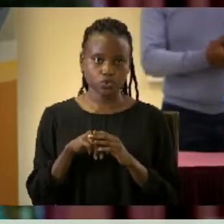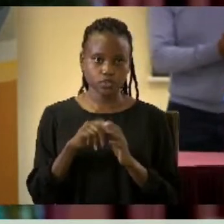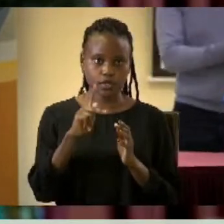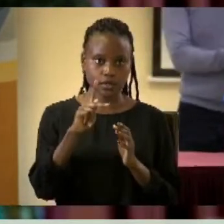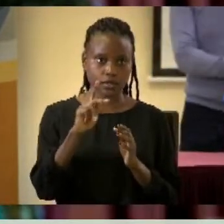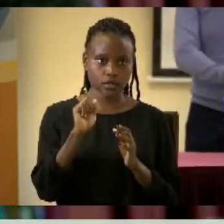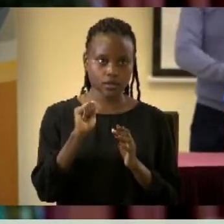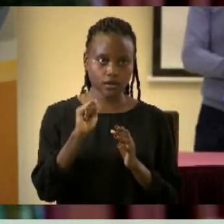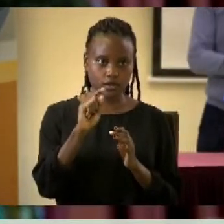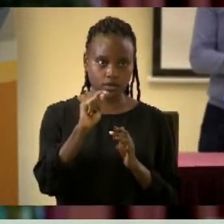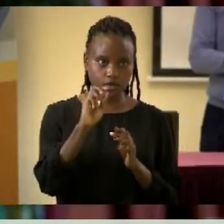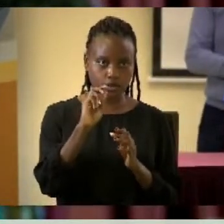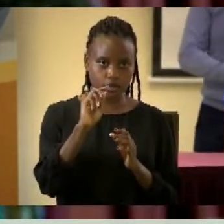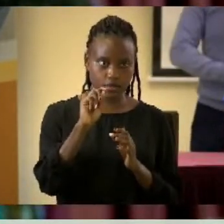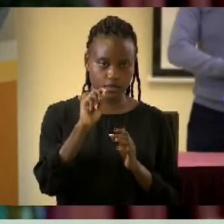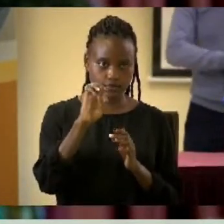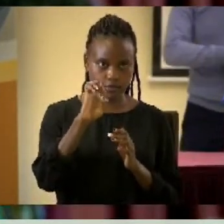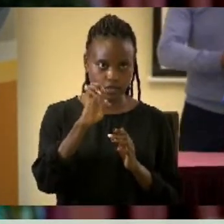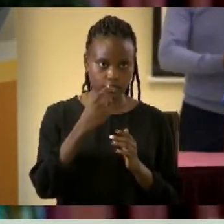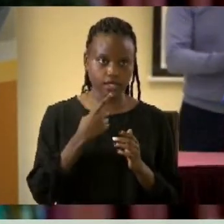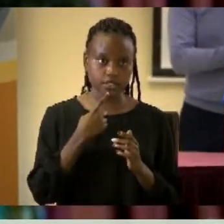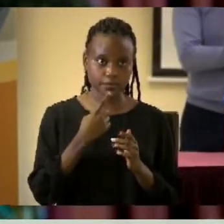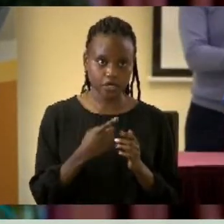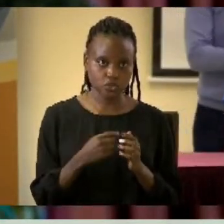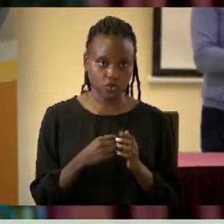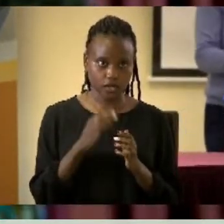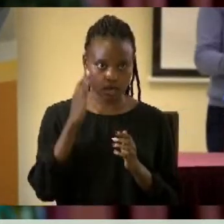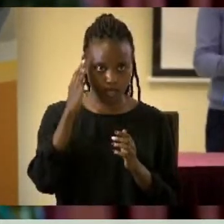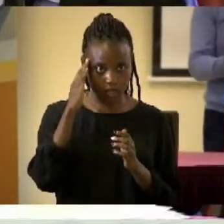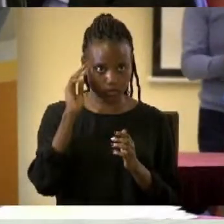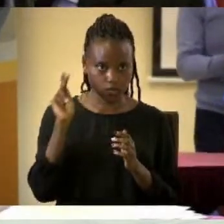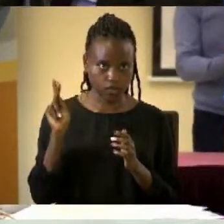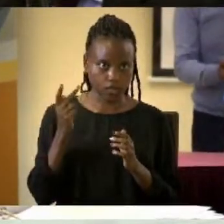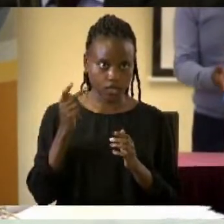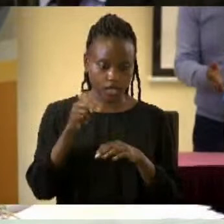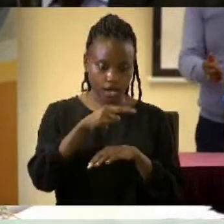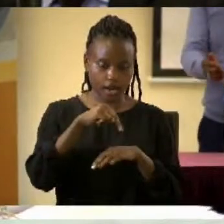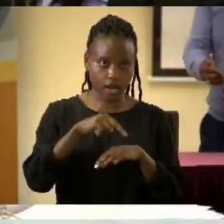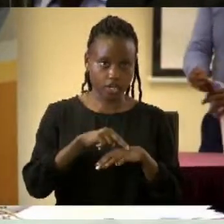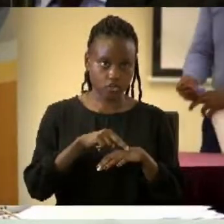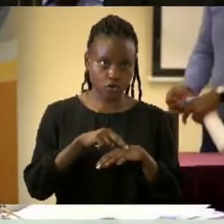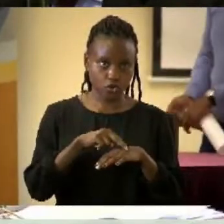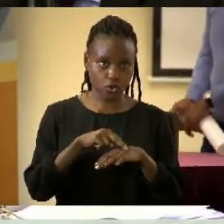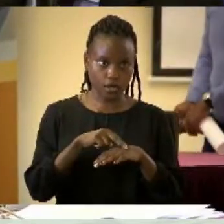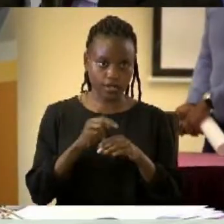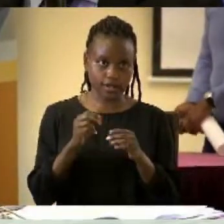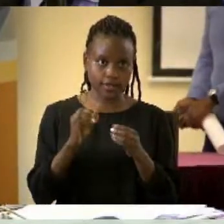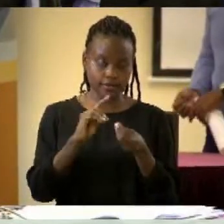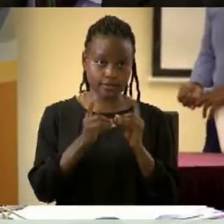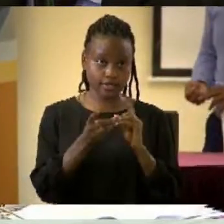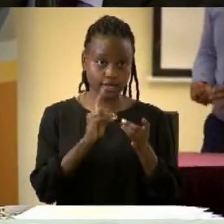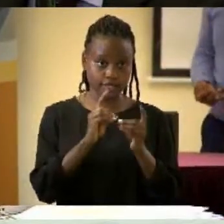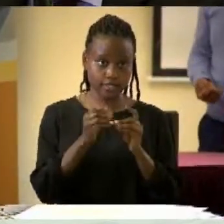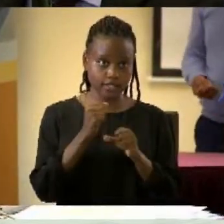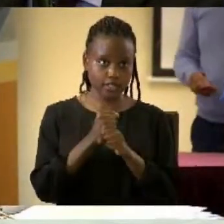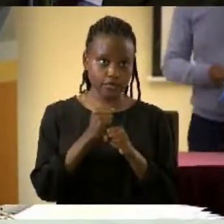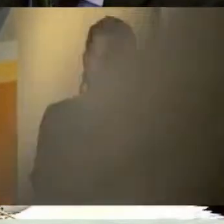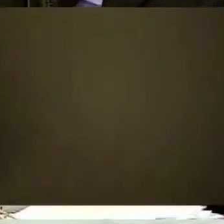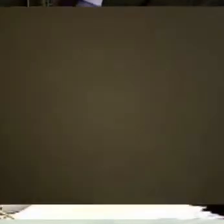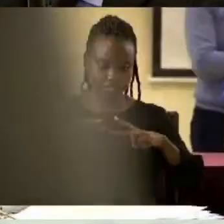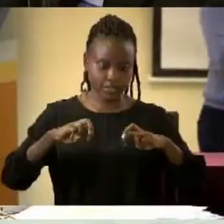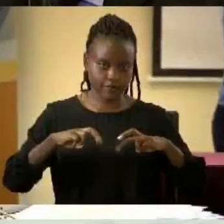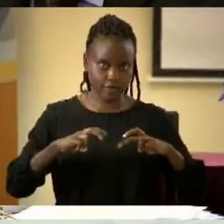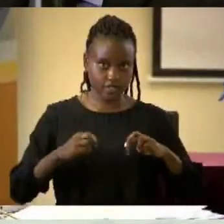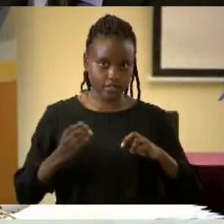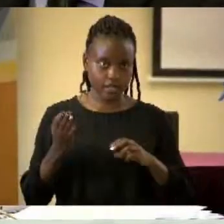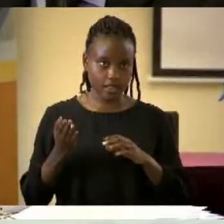Catherine Muma has mentioned. I know the Kenya National Bureau of Statistics has been doing a number of surveys, and the last one they